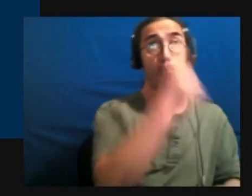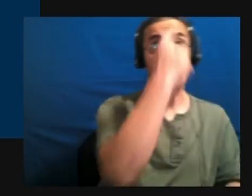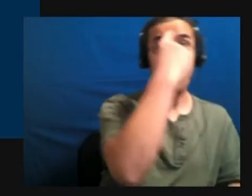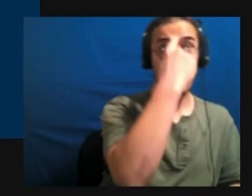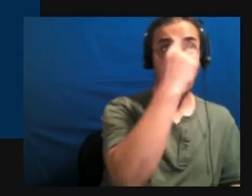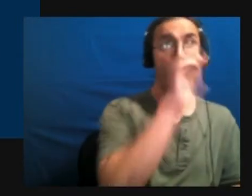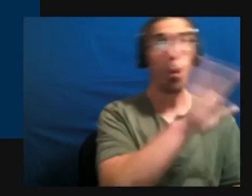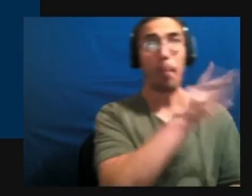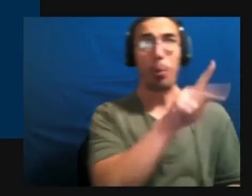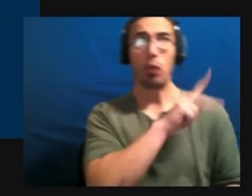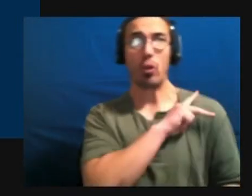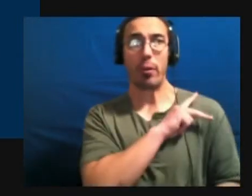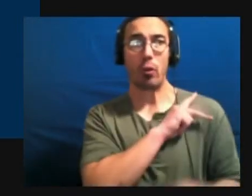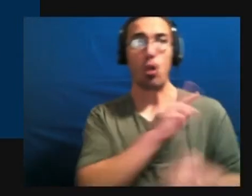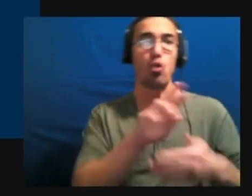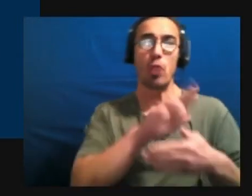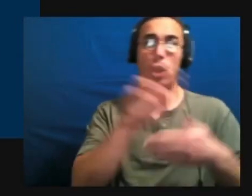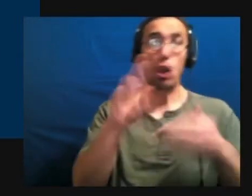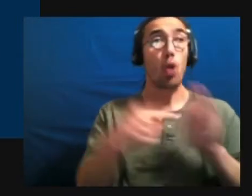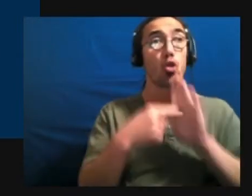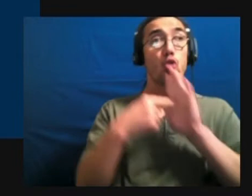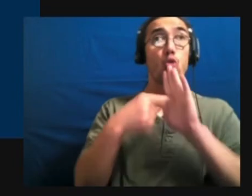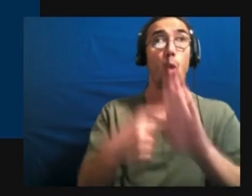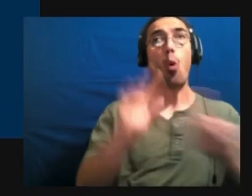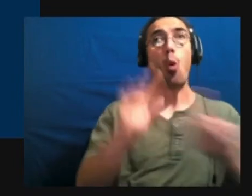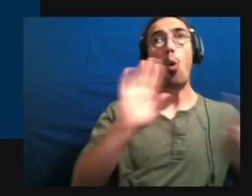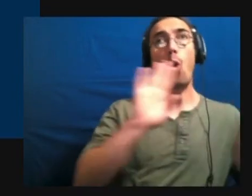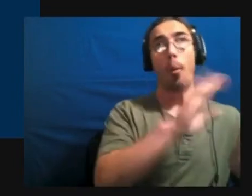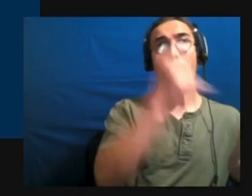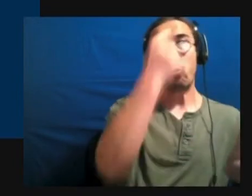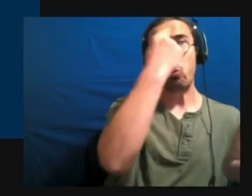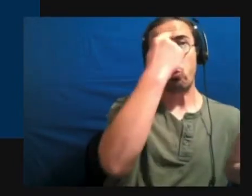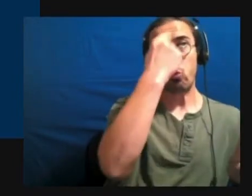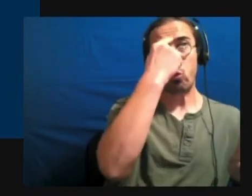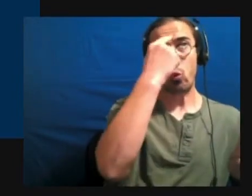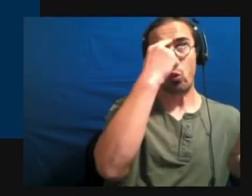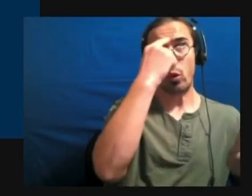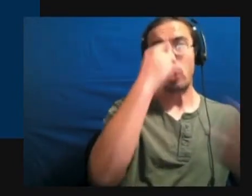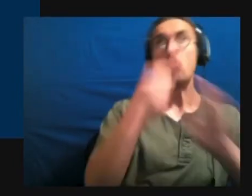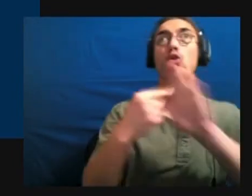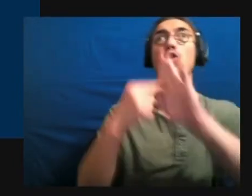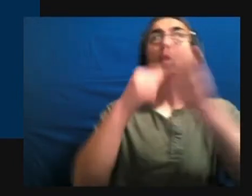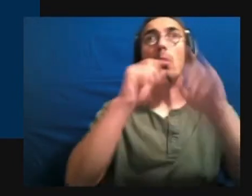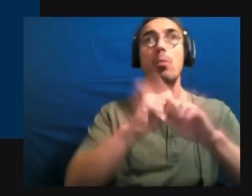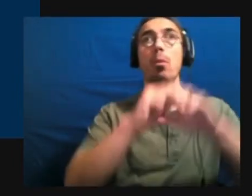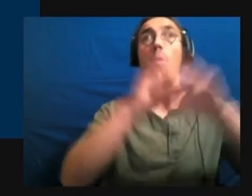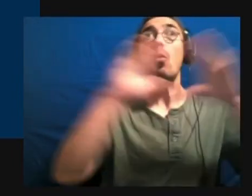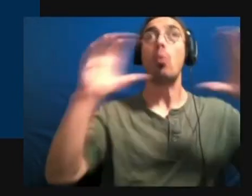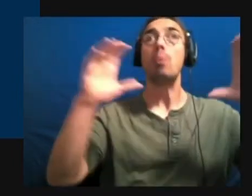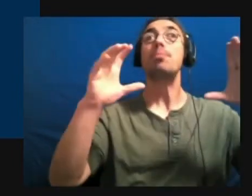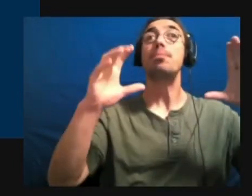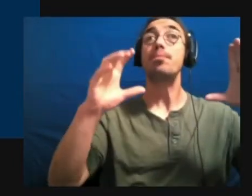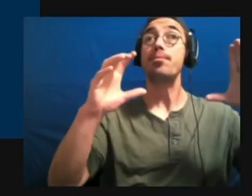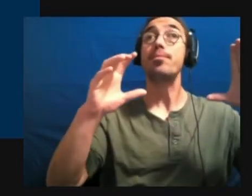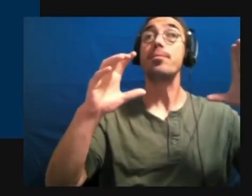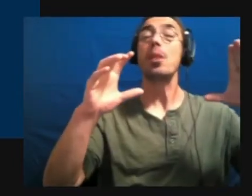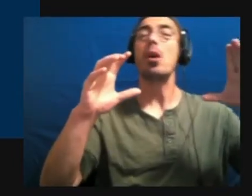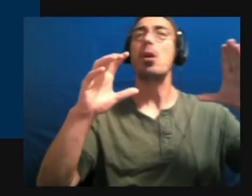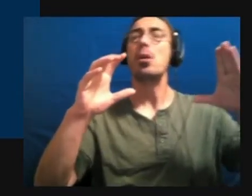a result of her brain and put it into what kind of